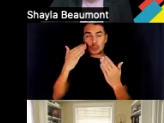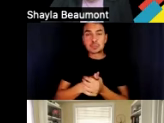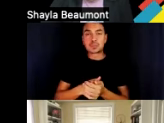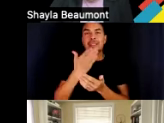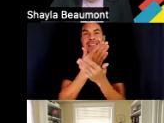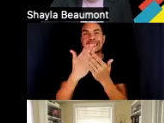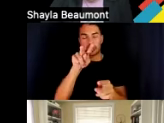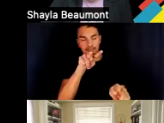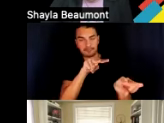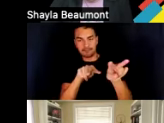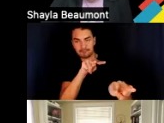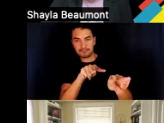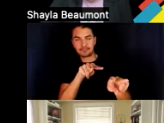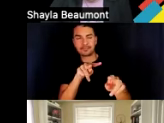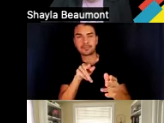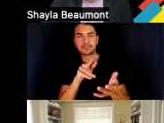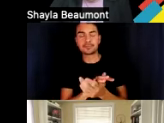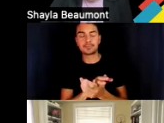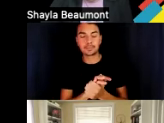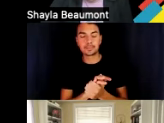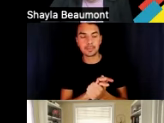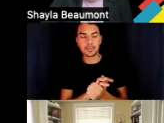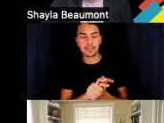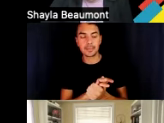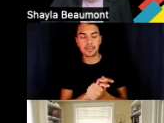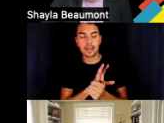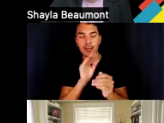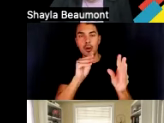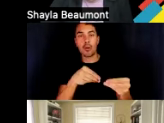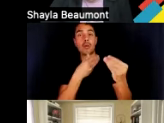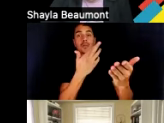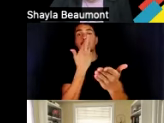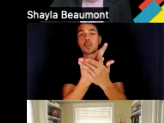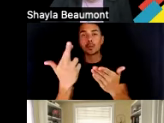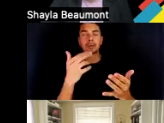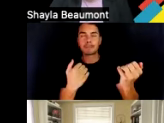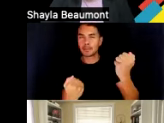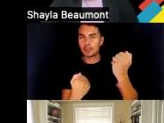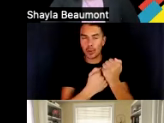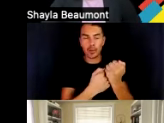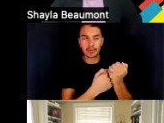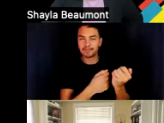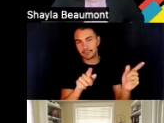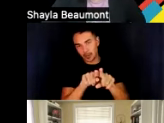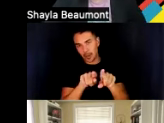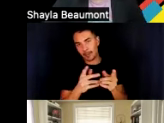looking for, and offering resources and support as well. Next